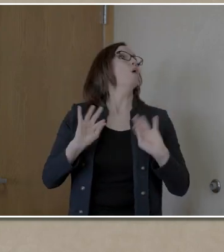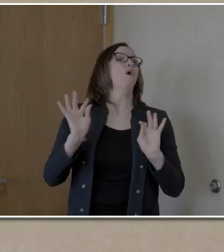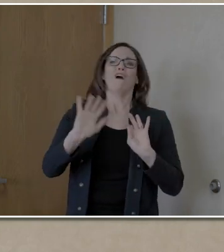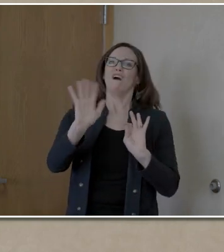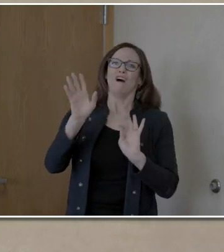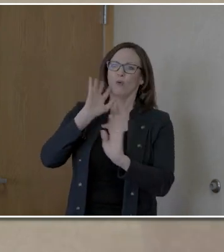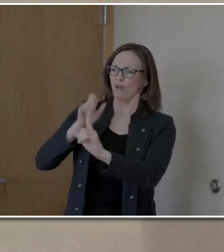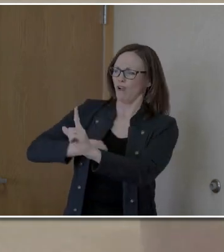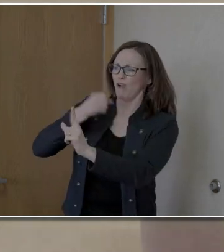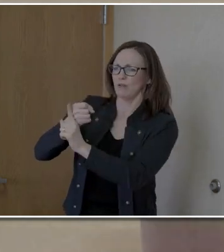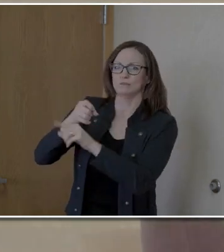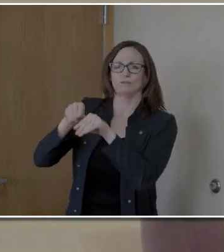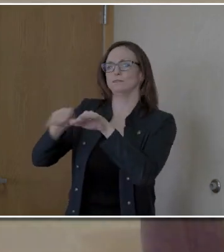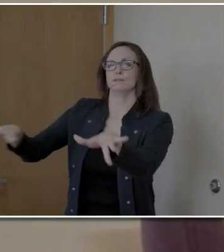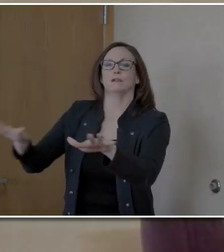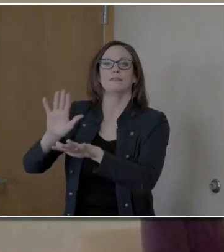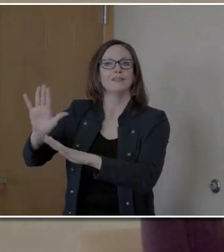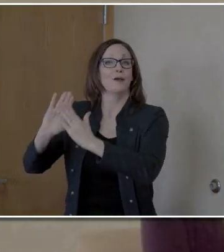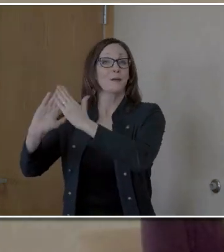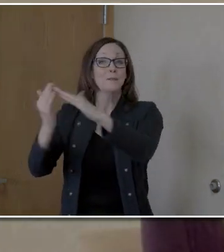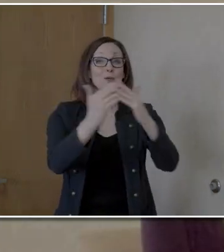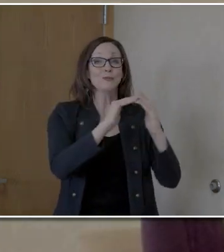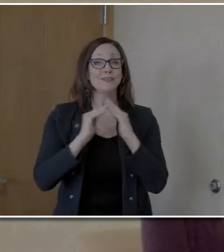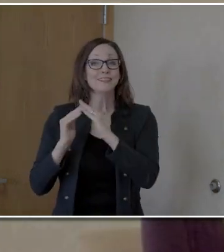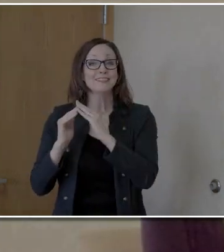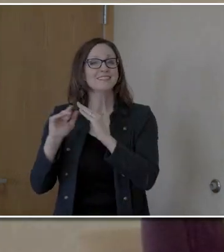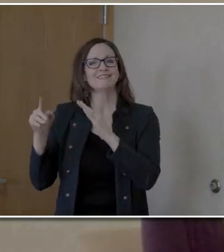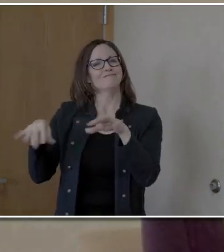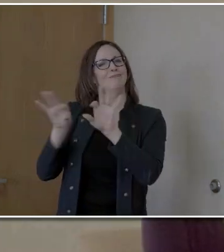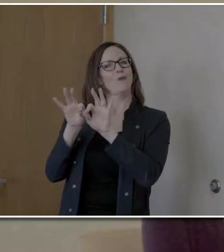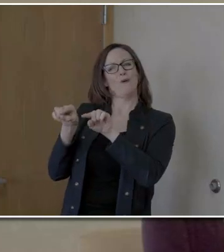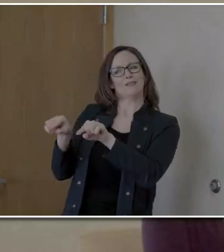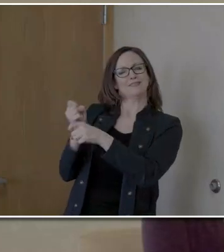Thank you. We'll next go to Pat Poblete with Wisp Politics.